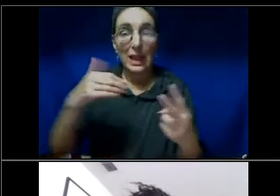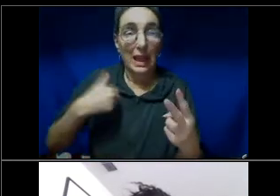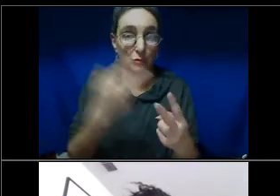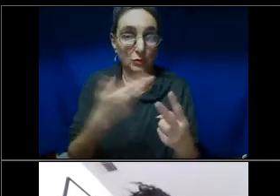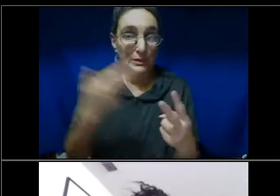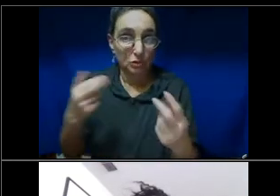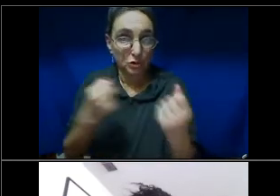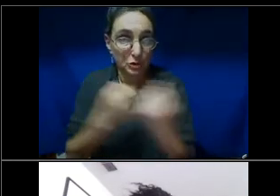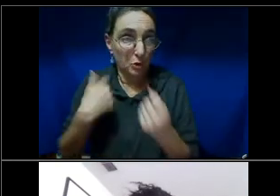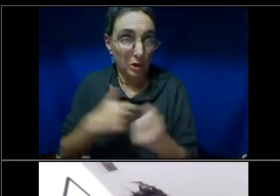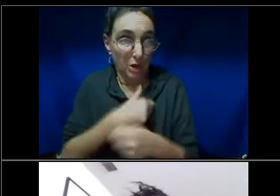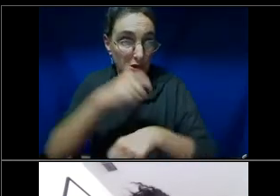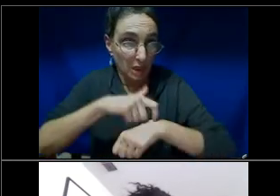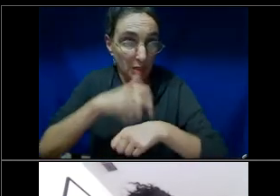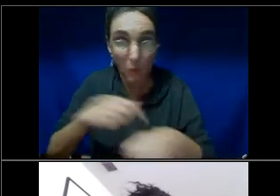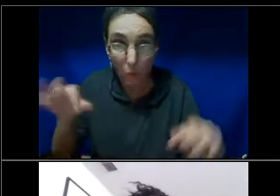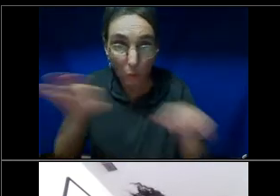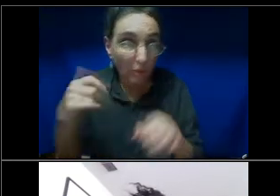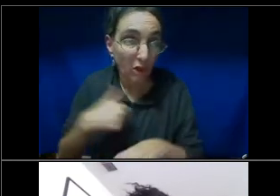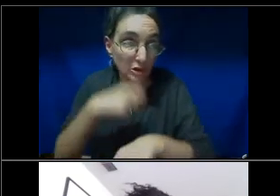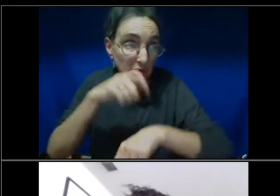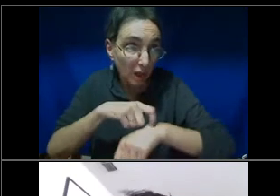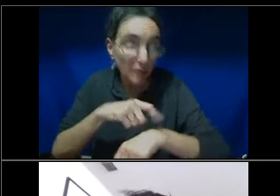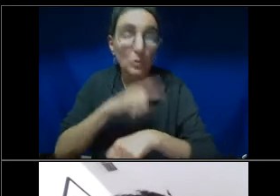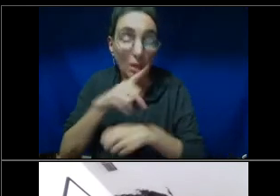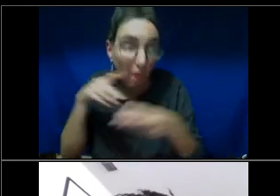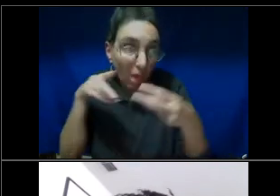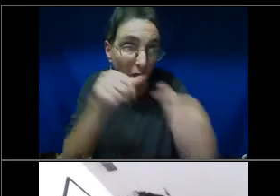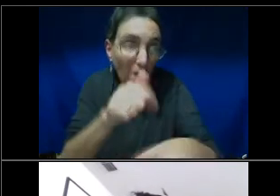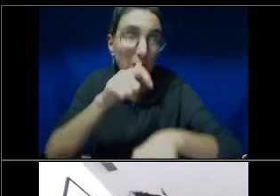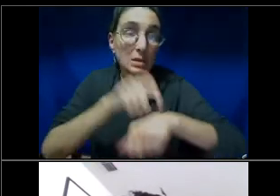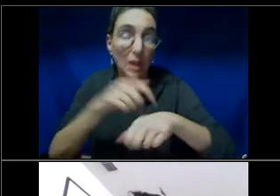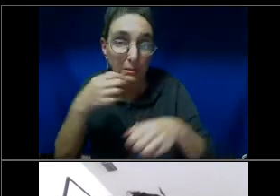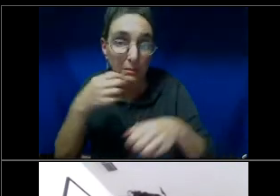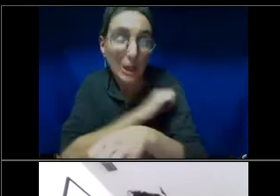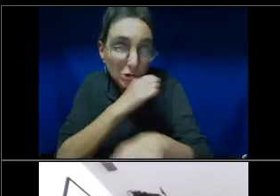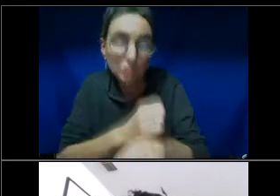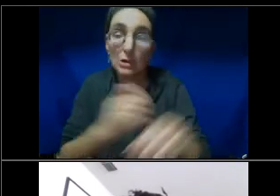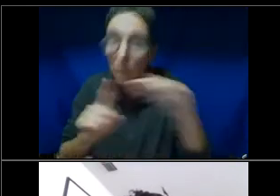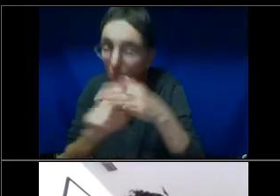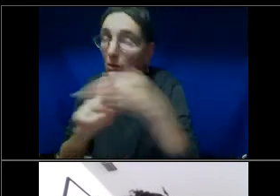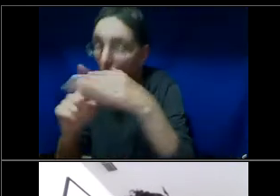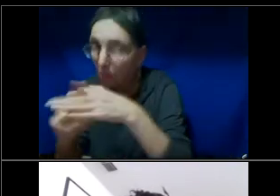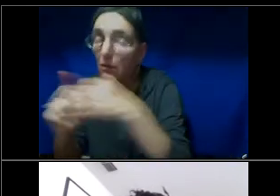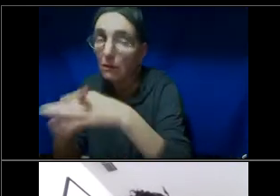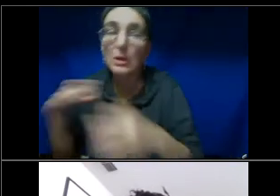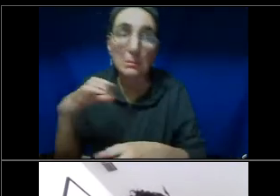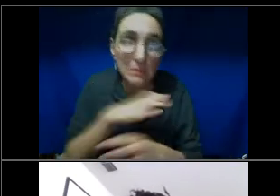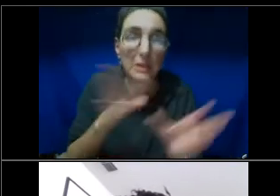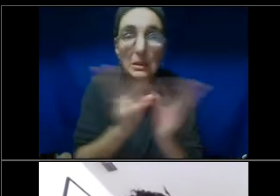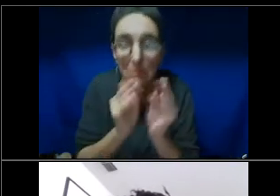our time, to invest in that and really put the time and the energy to do the research, to show up